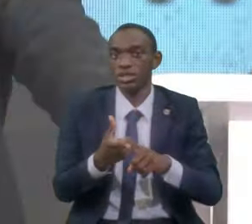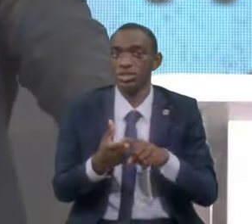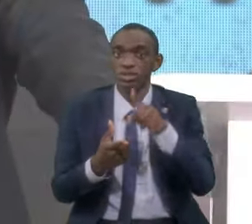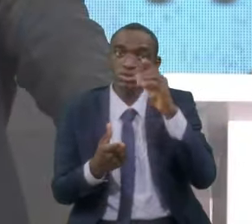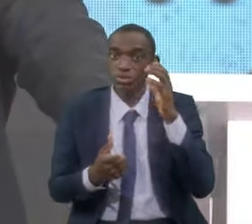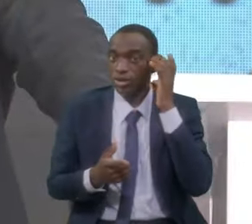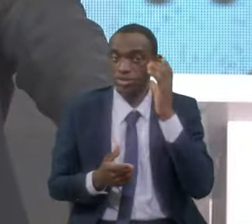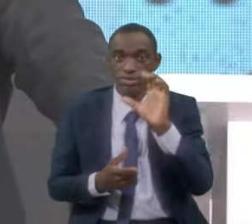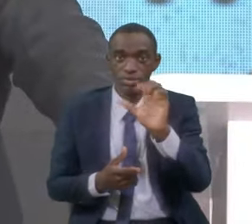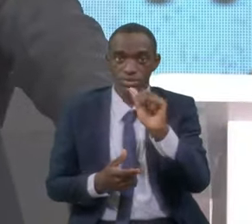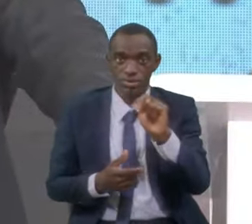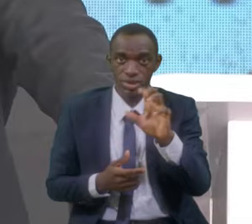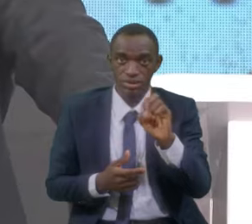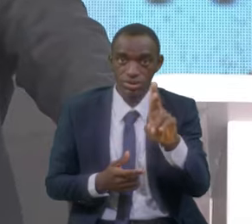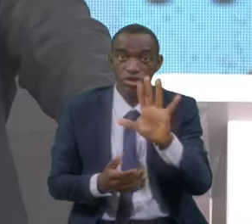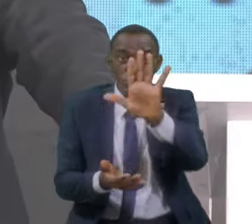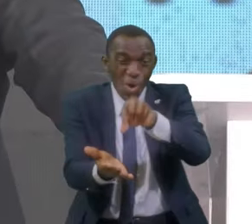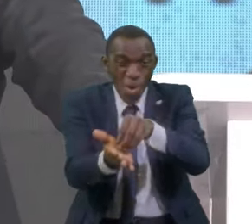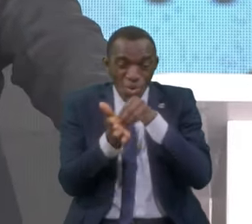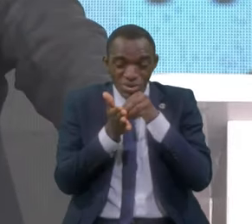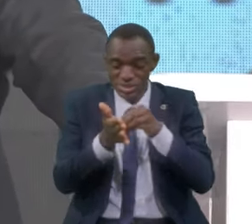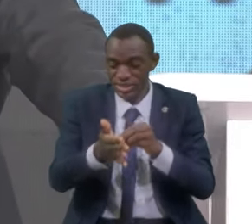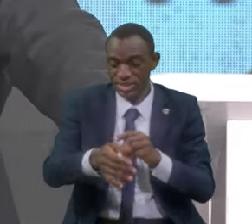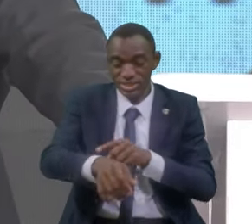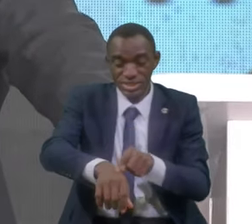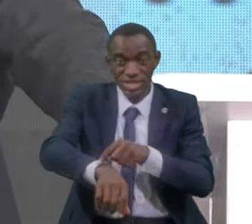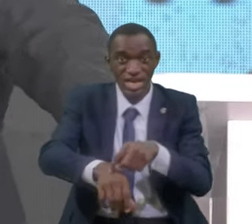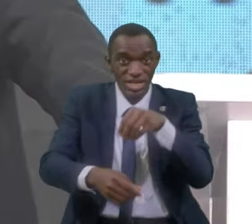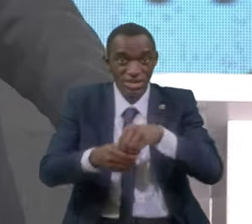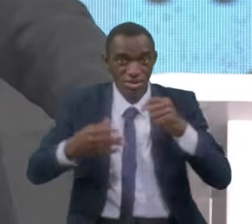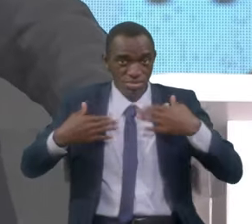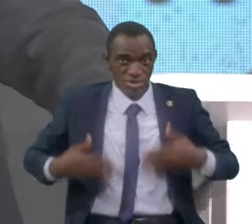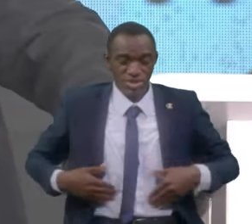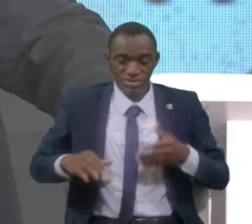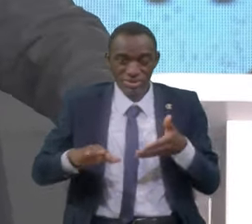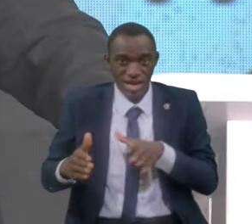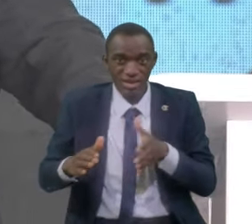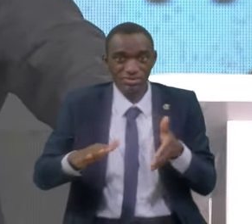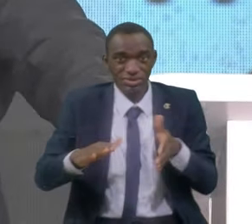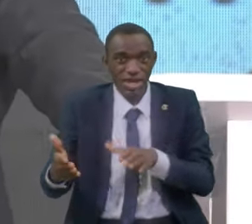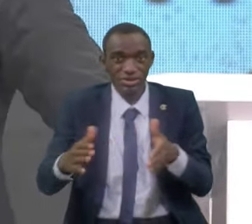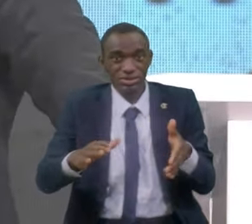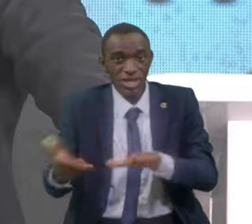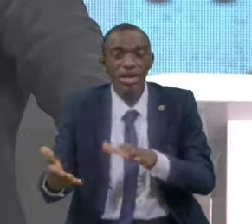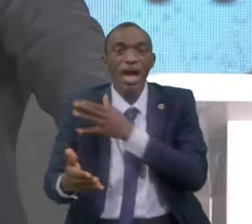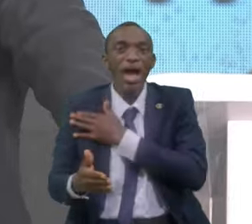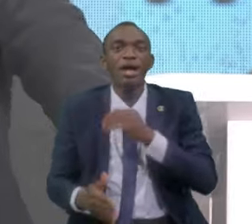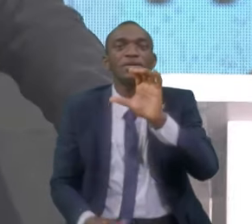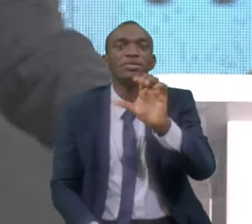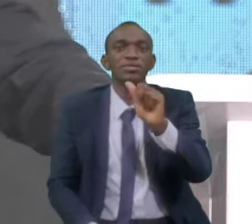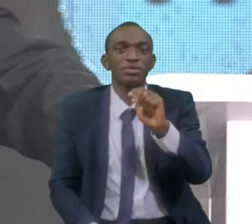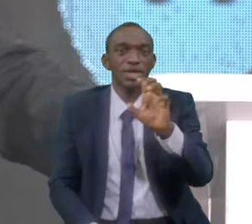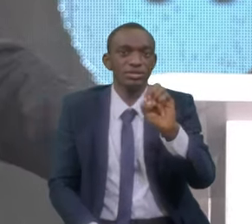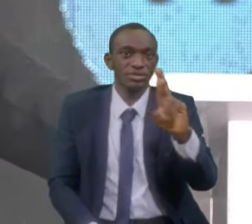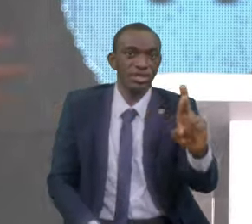own cells in the body, they're dying and dying and dying, and these cancer cells, they're growing and growing. That's